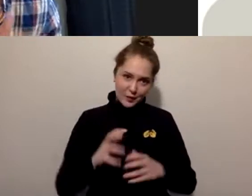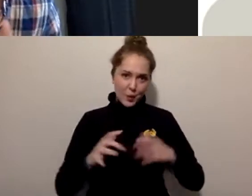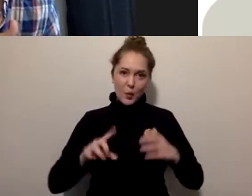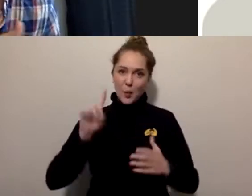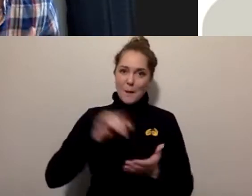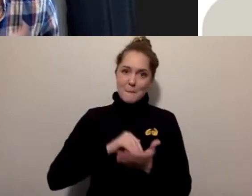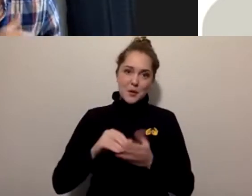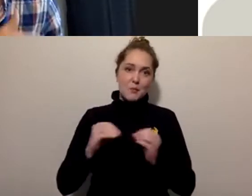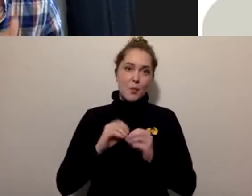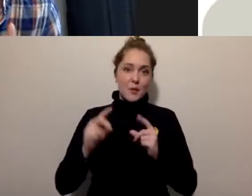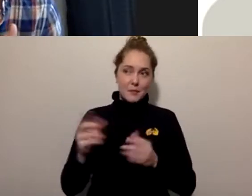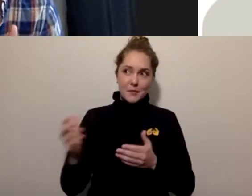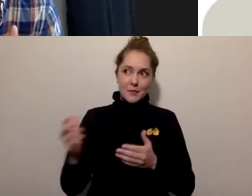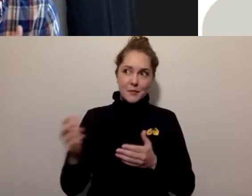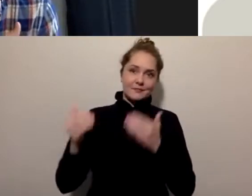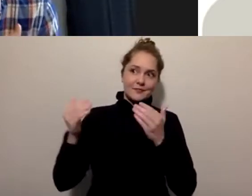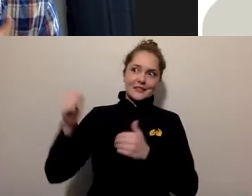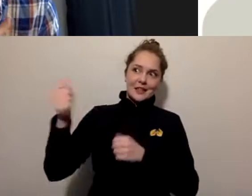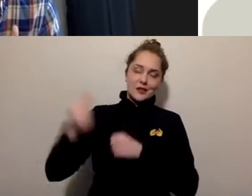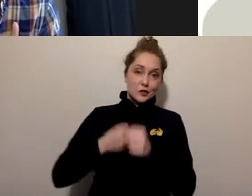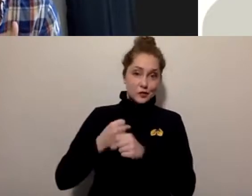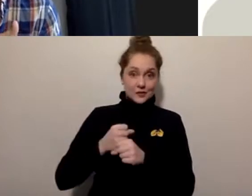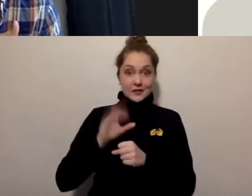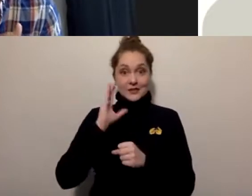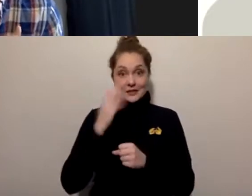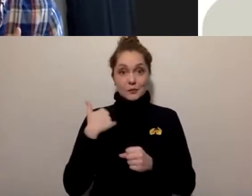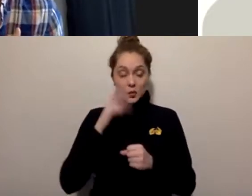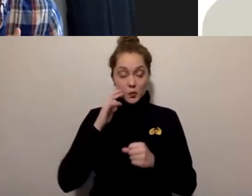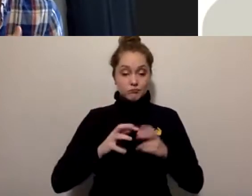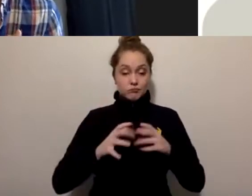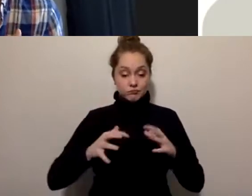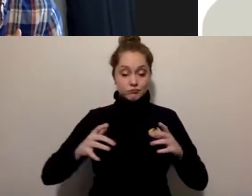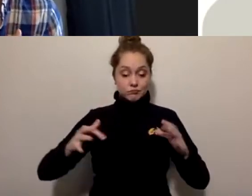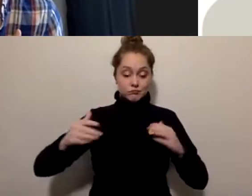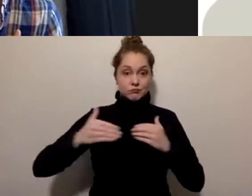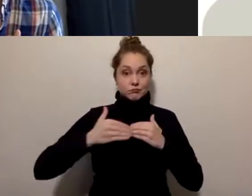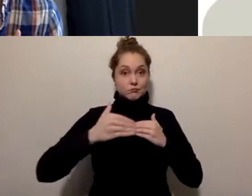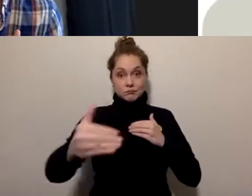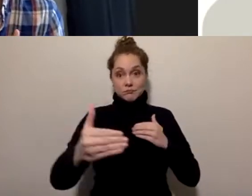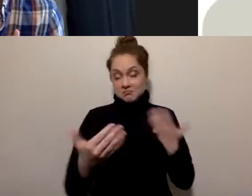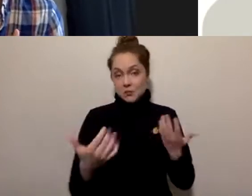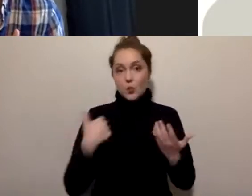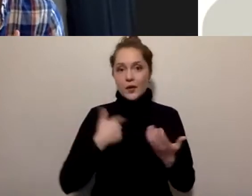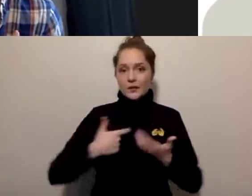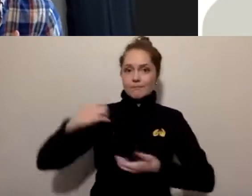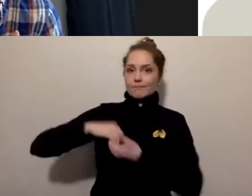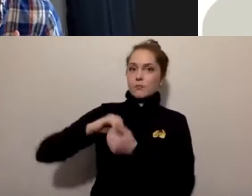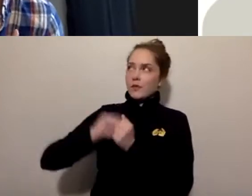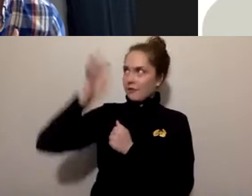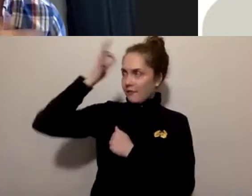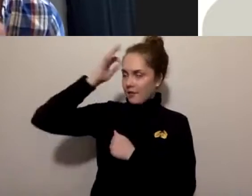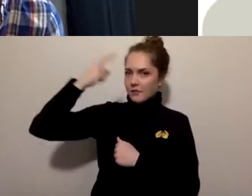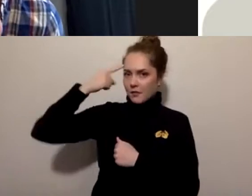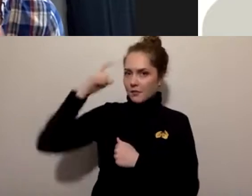the next 10 years, it looks like we're on that track for good for now. We need to be partnering with the federal government as well to